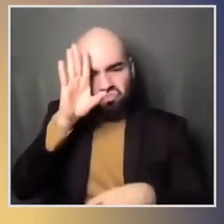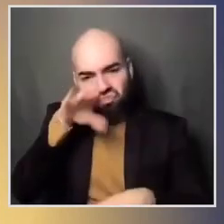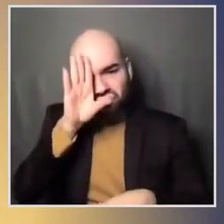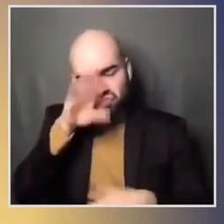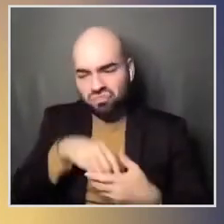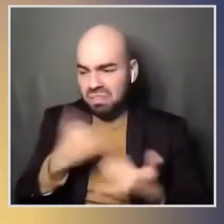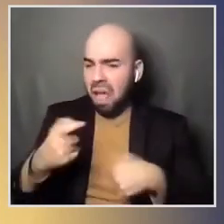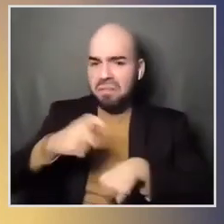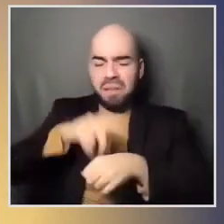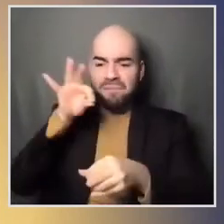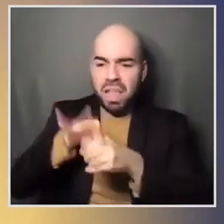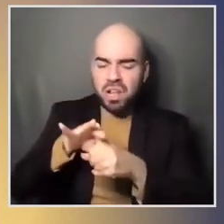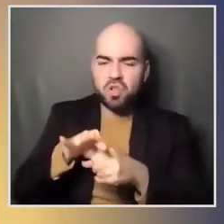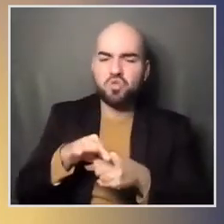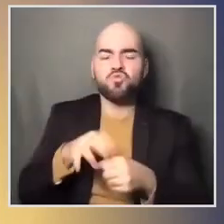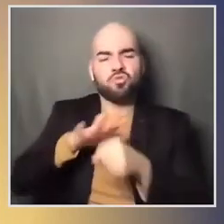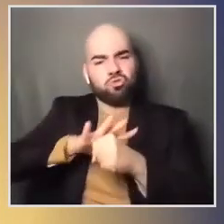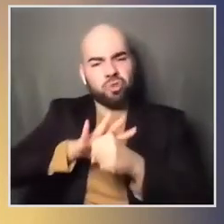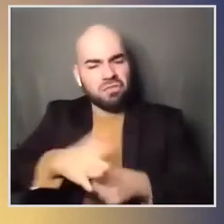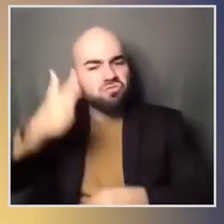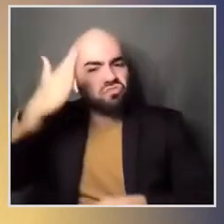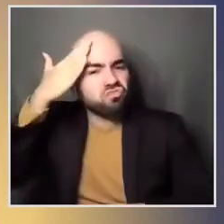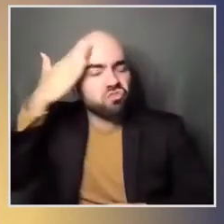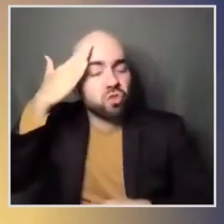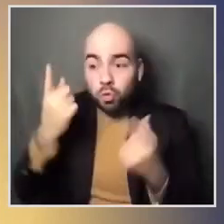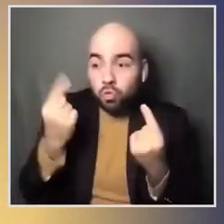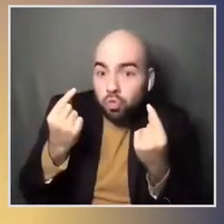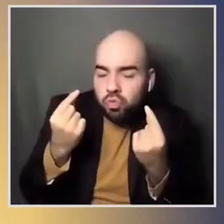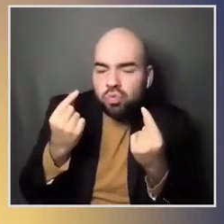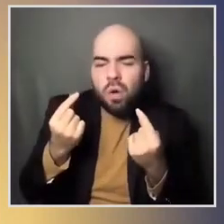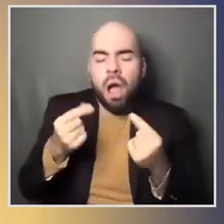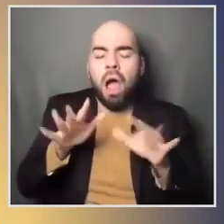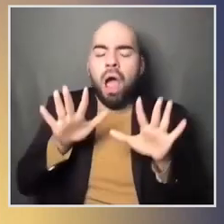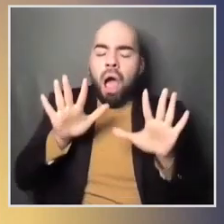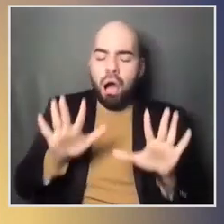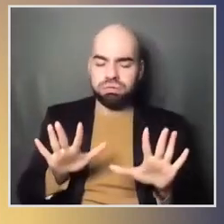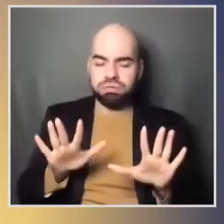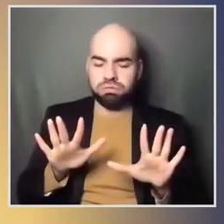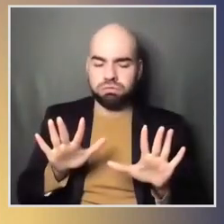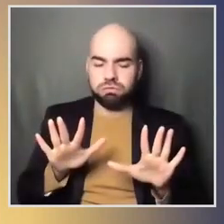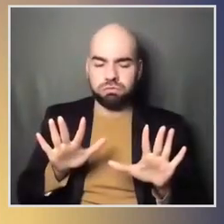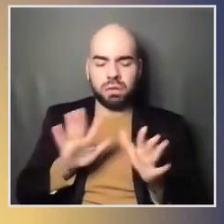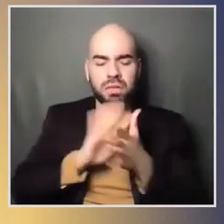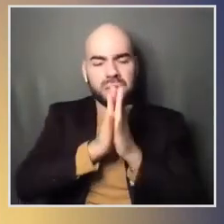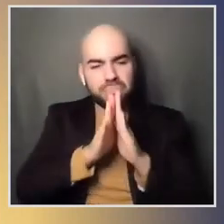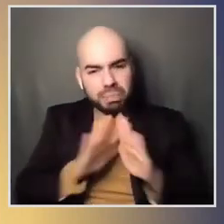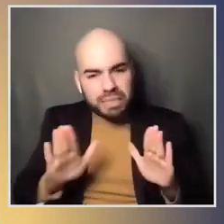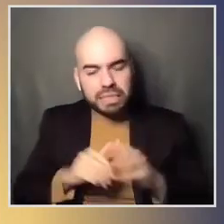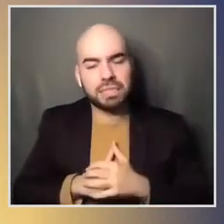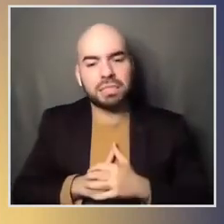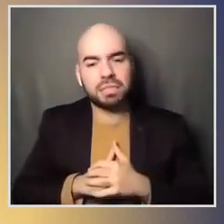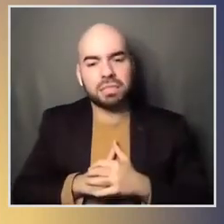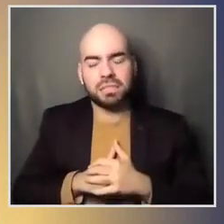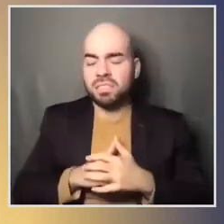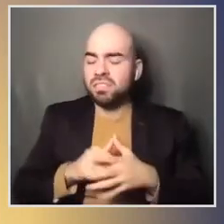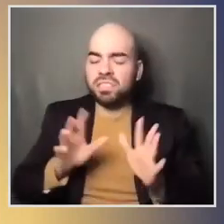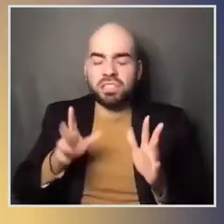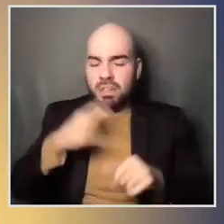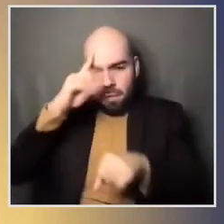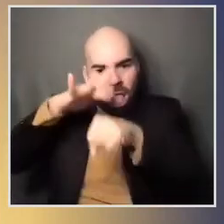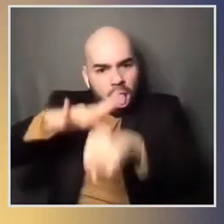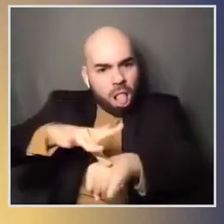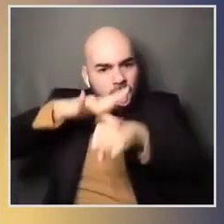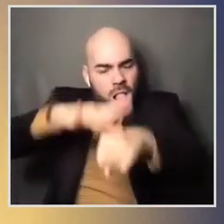have to remain calm, patient. Let the process work out as we count all the